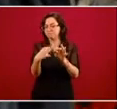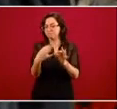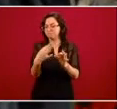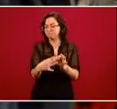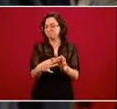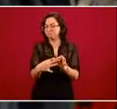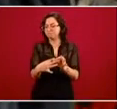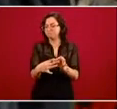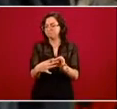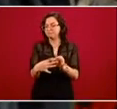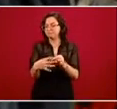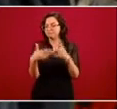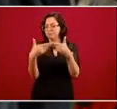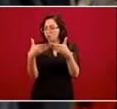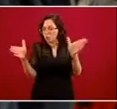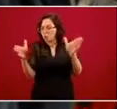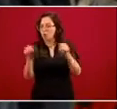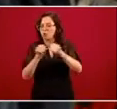be